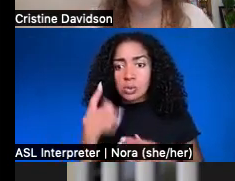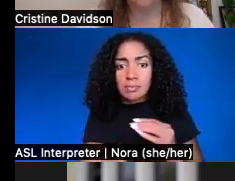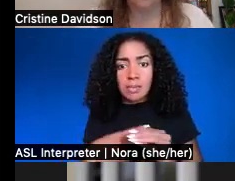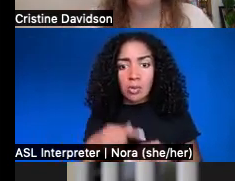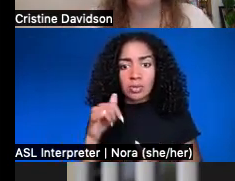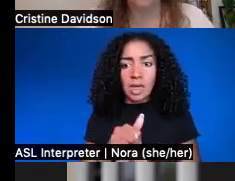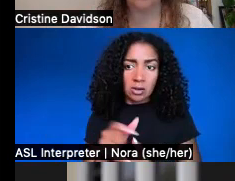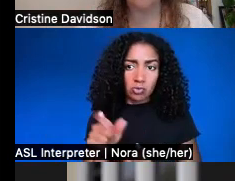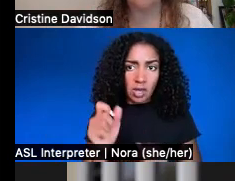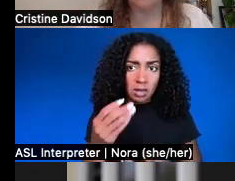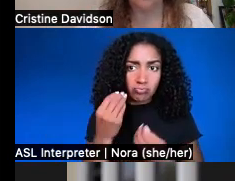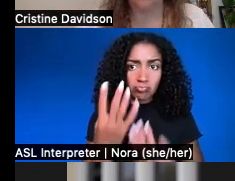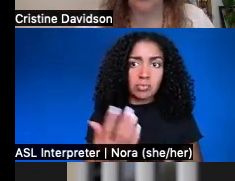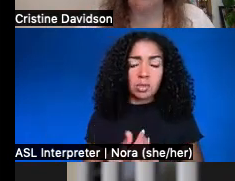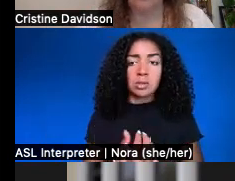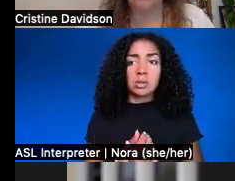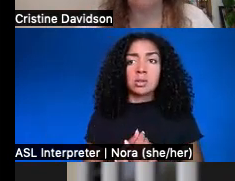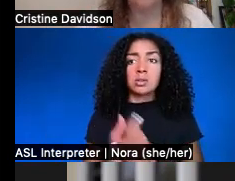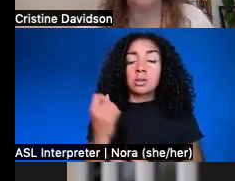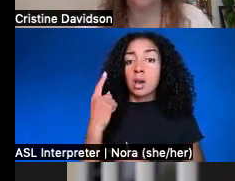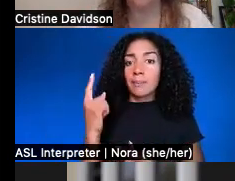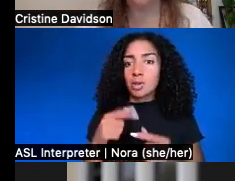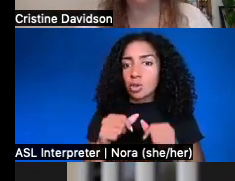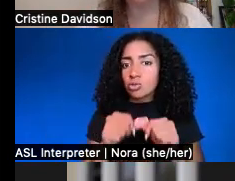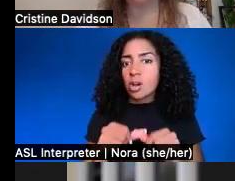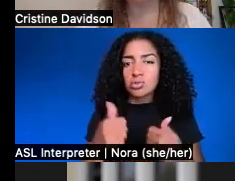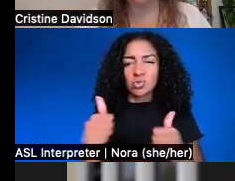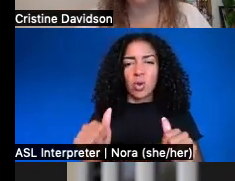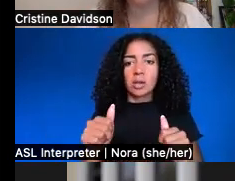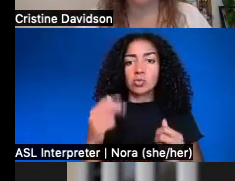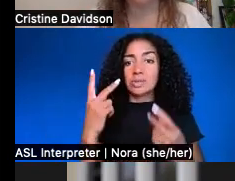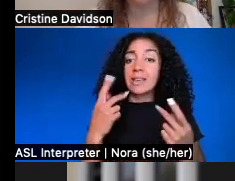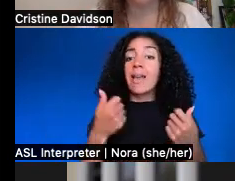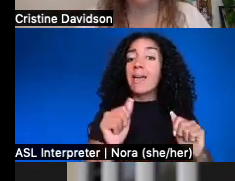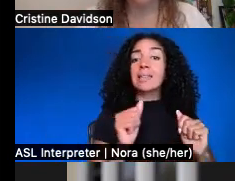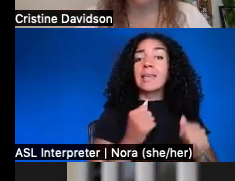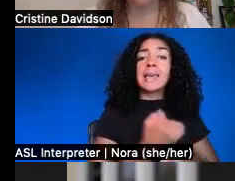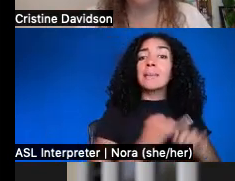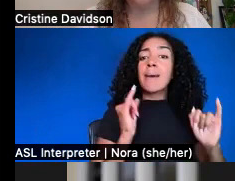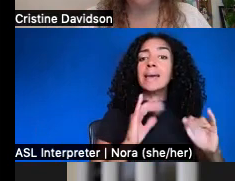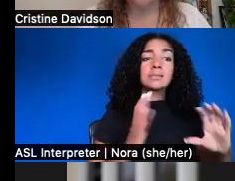So, they're constantly trying to dismantle whatever sovereignty and good things we're trying to put into place.